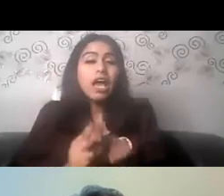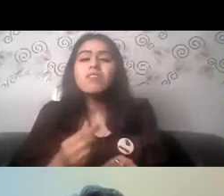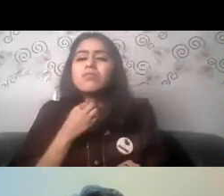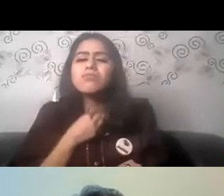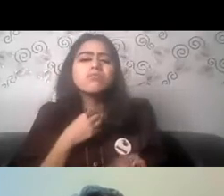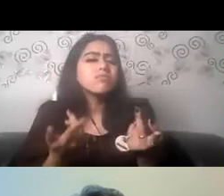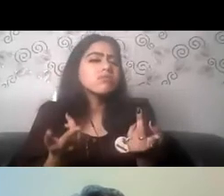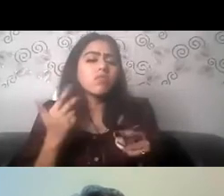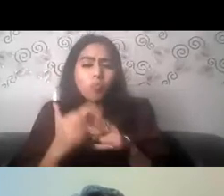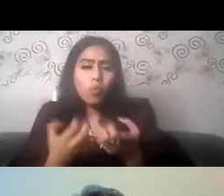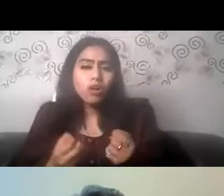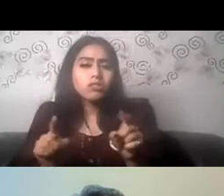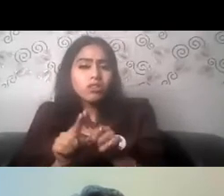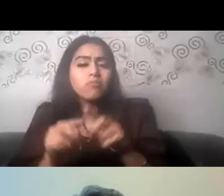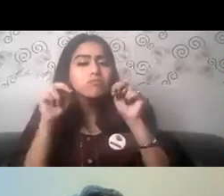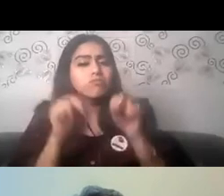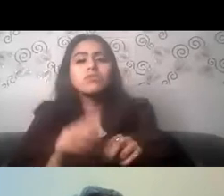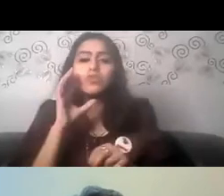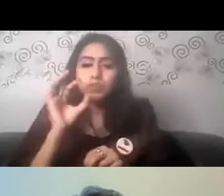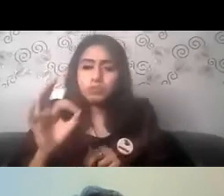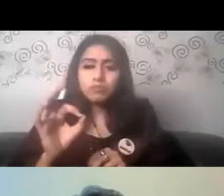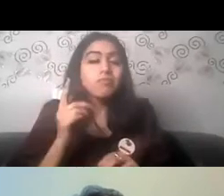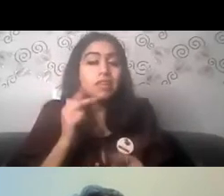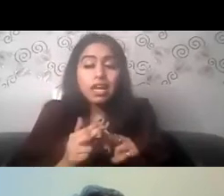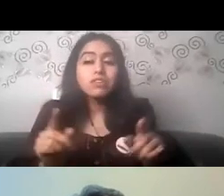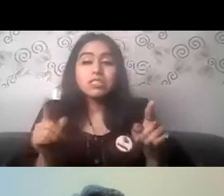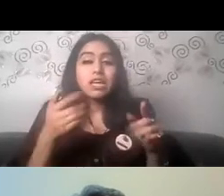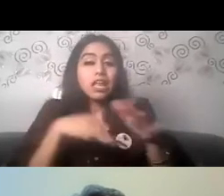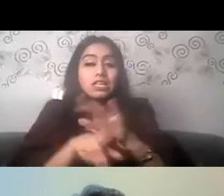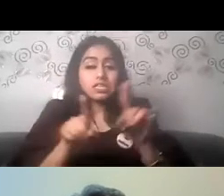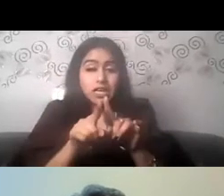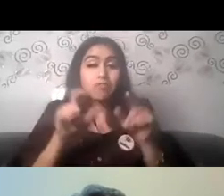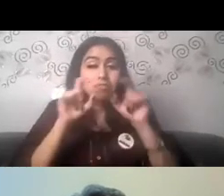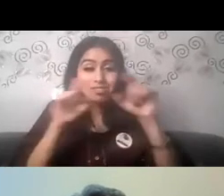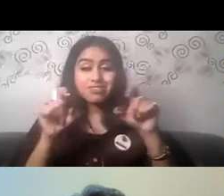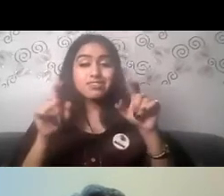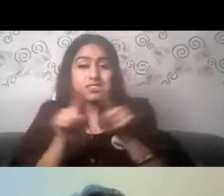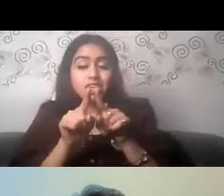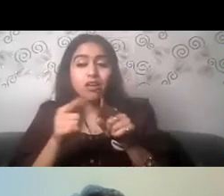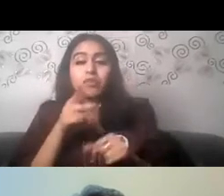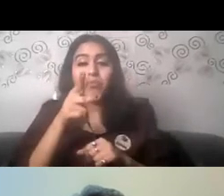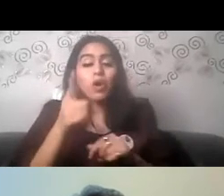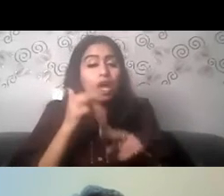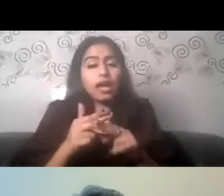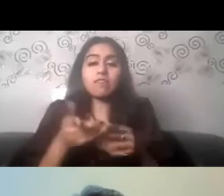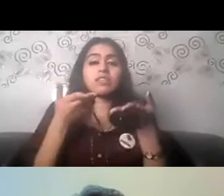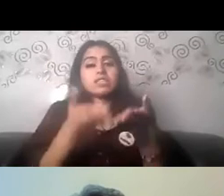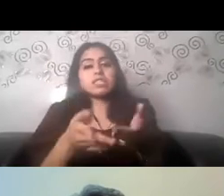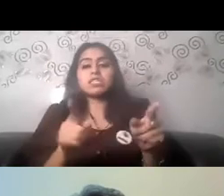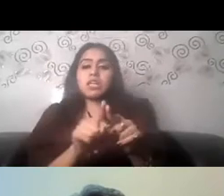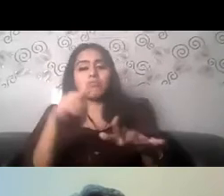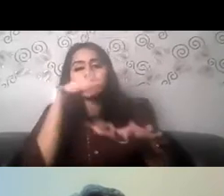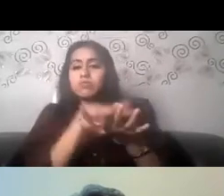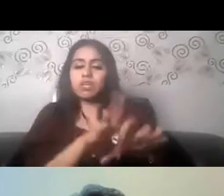really holistic. So that's everything from the CEO being really clear that this is an inclusive company